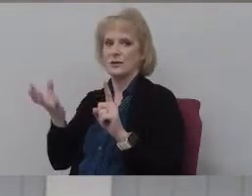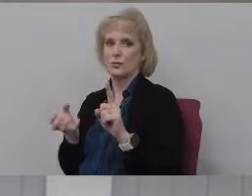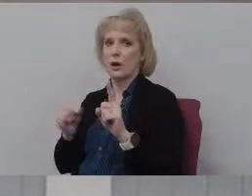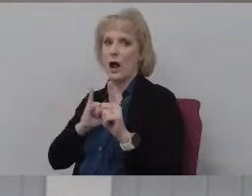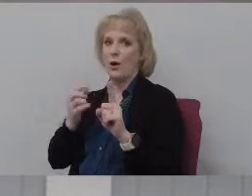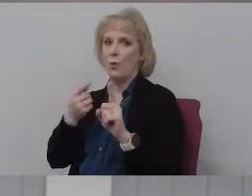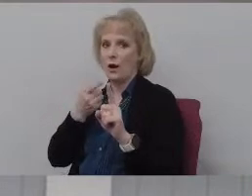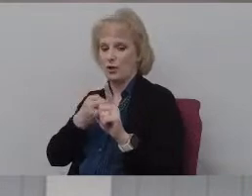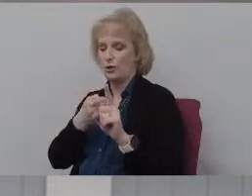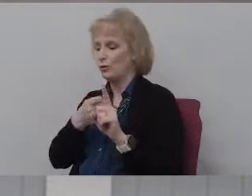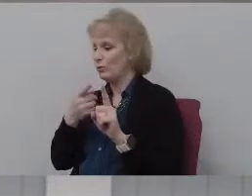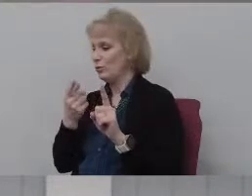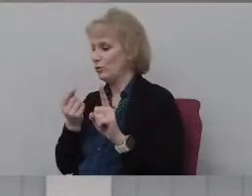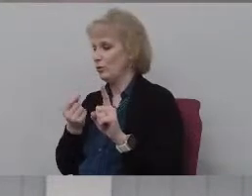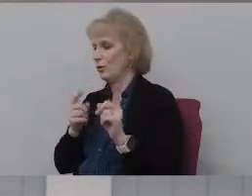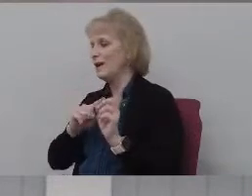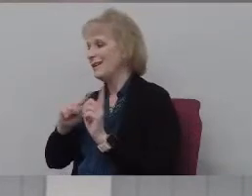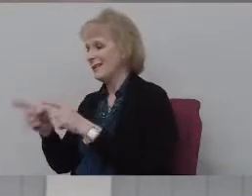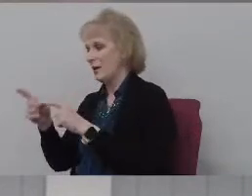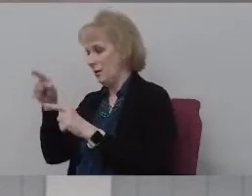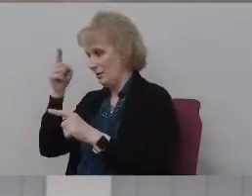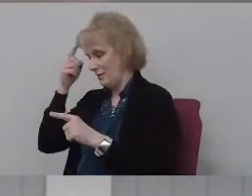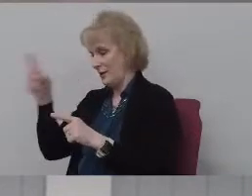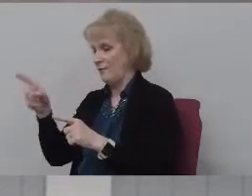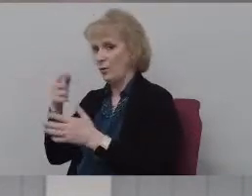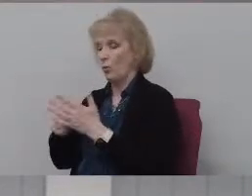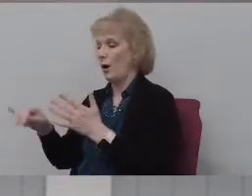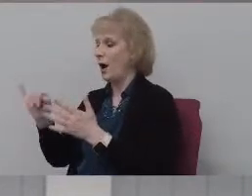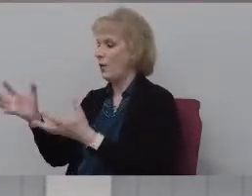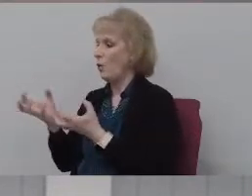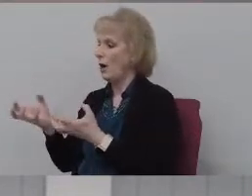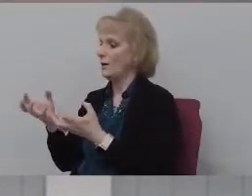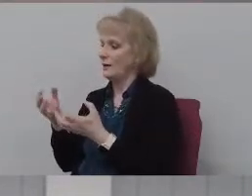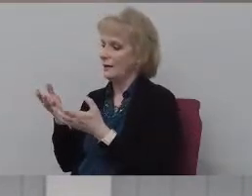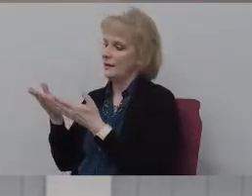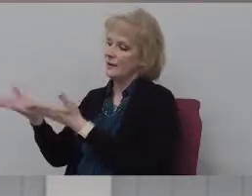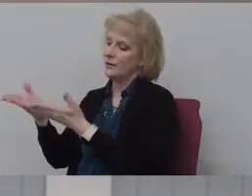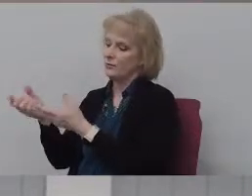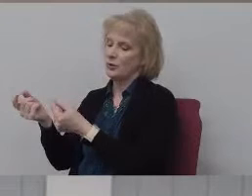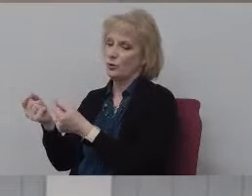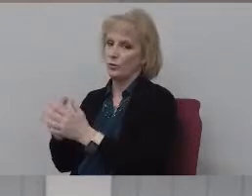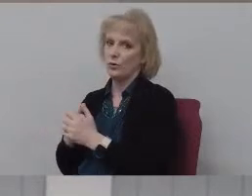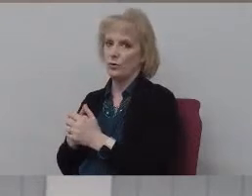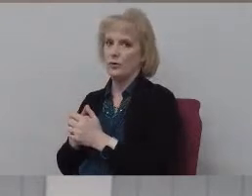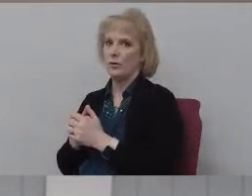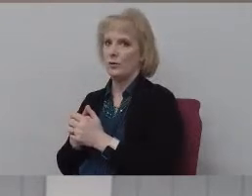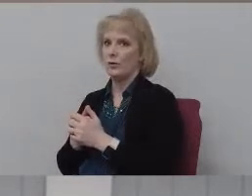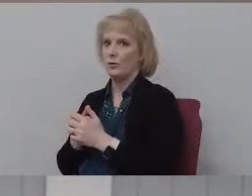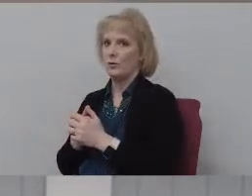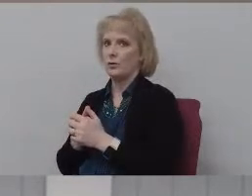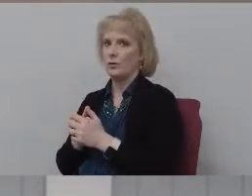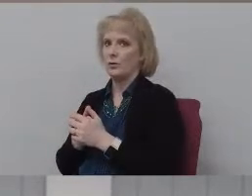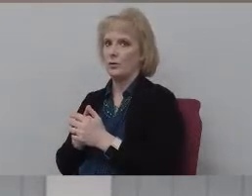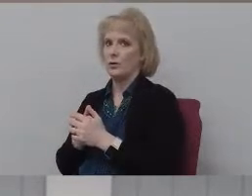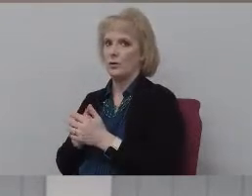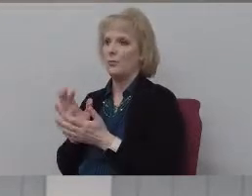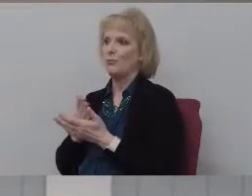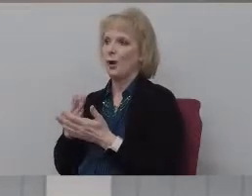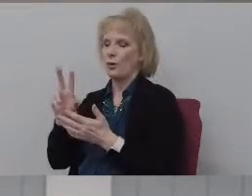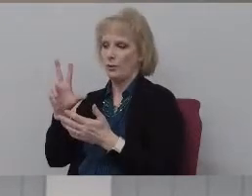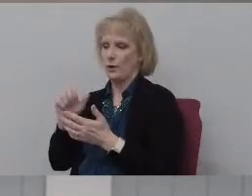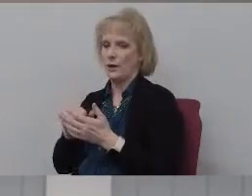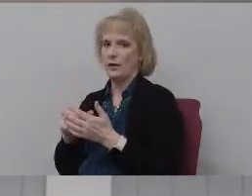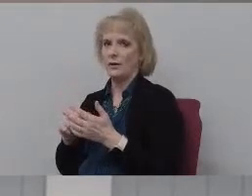tell David what I would have him to do. And so this is the third element in that instruction there, that the house of God,